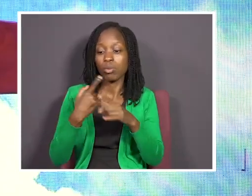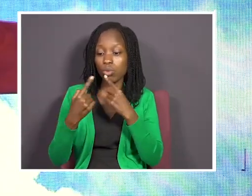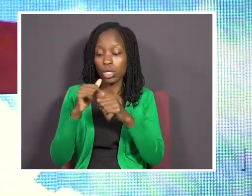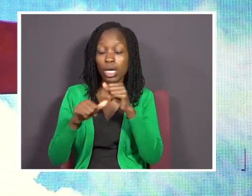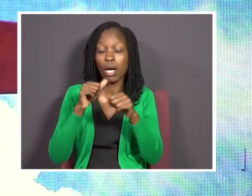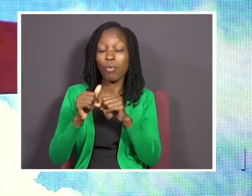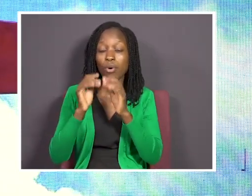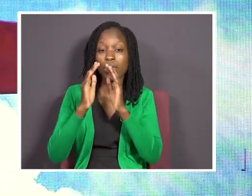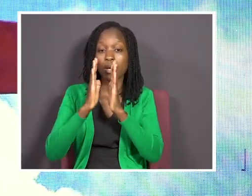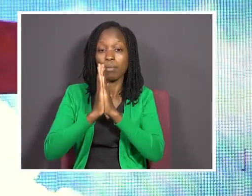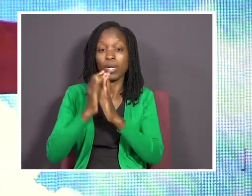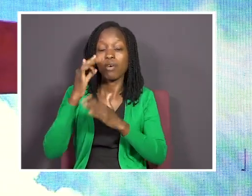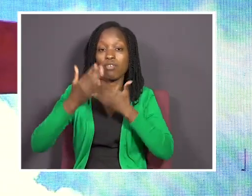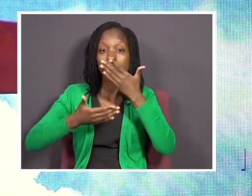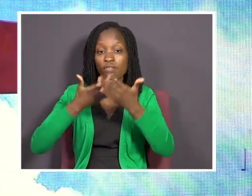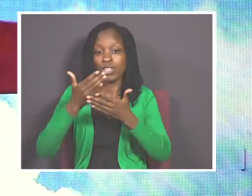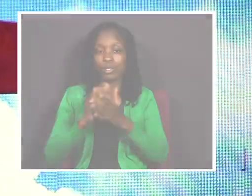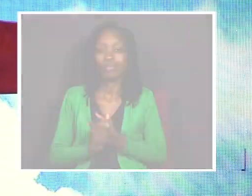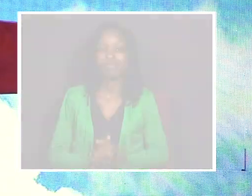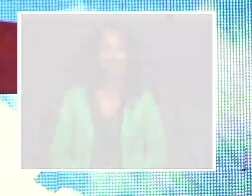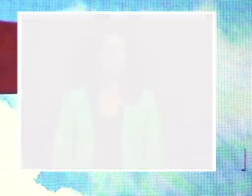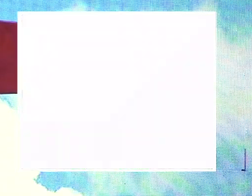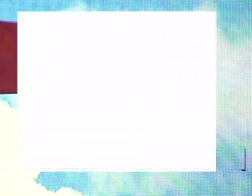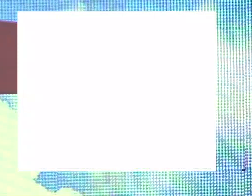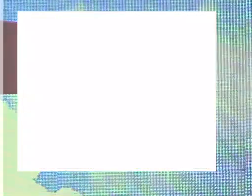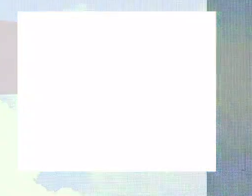talking about the prayer of confession.